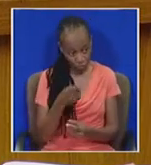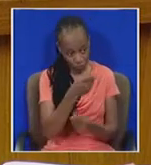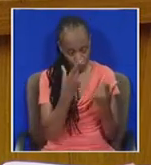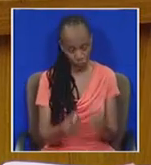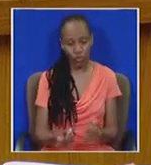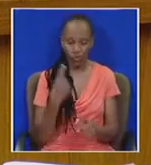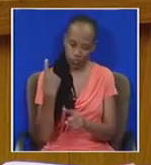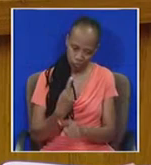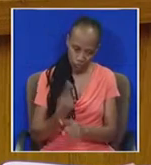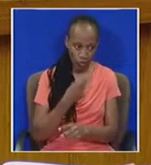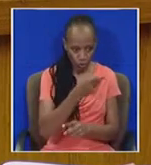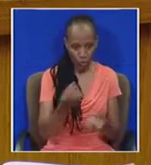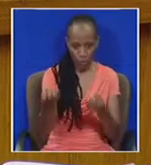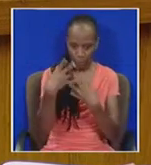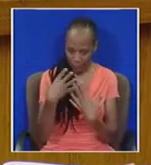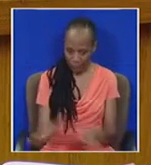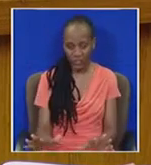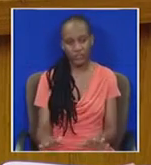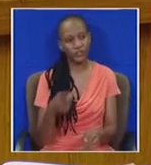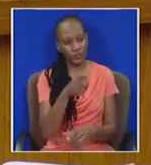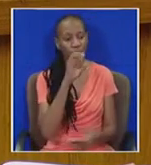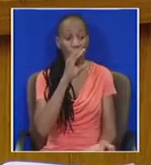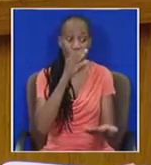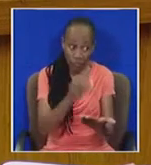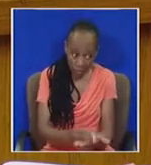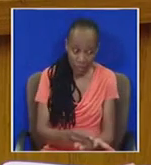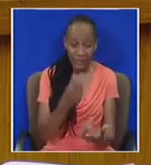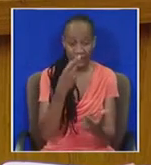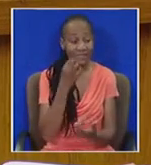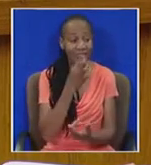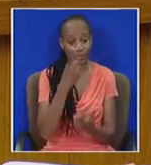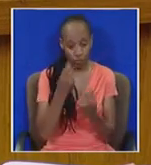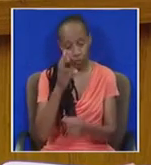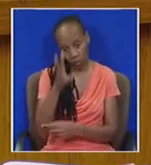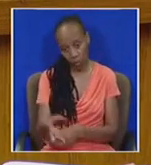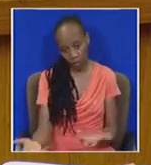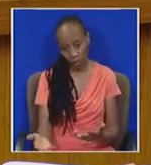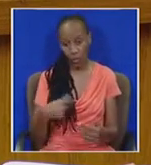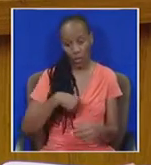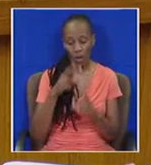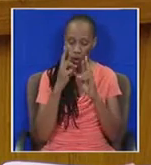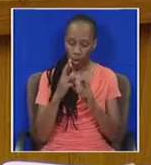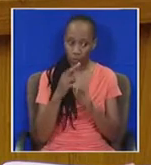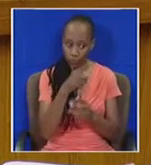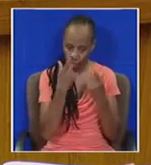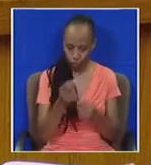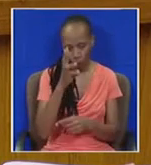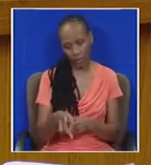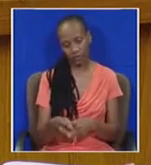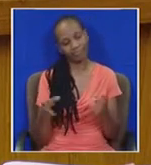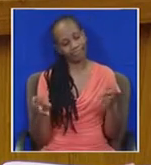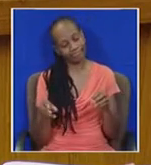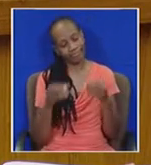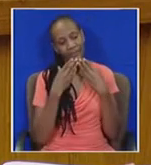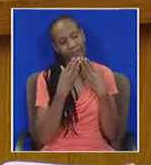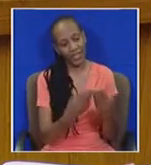is what we got from you. This is the commitment that you gave to this House, and we applaud you, and we're very grateful for